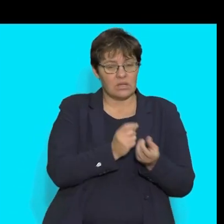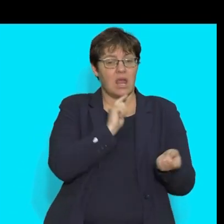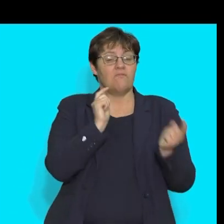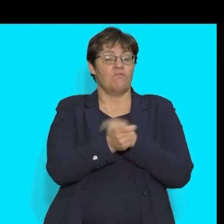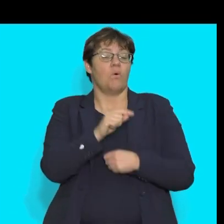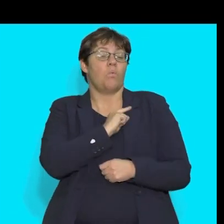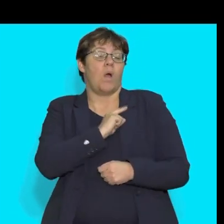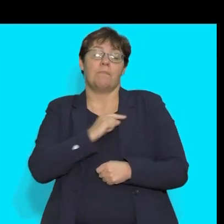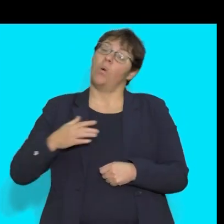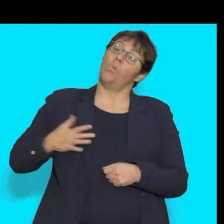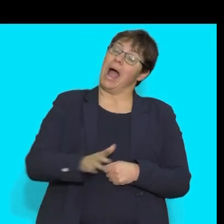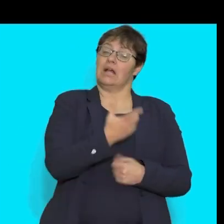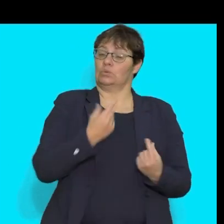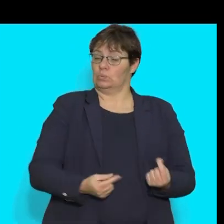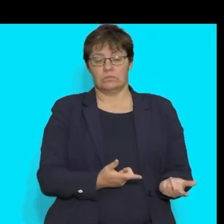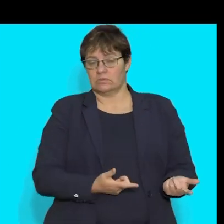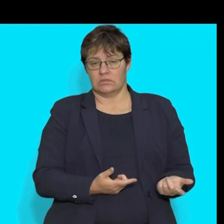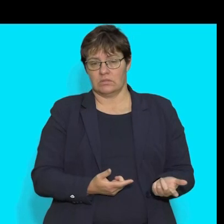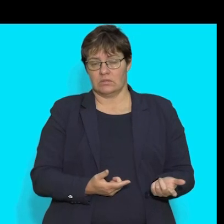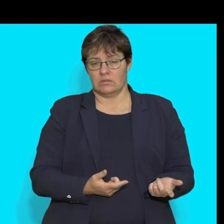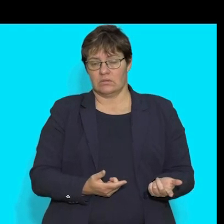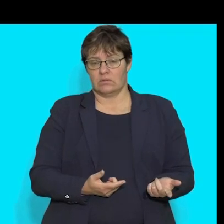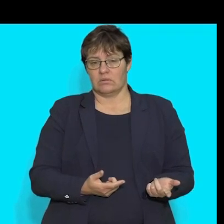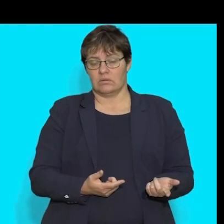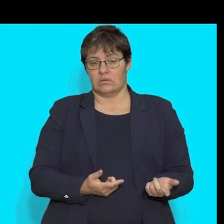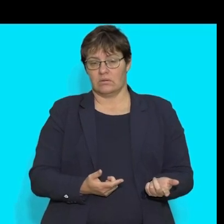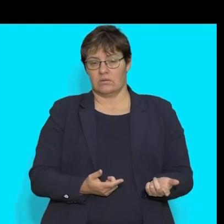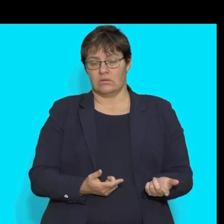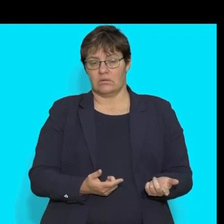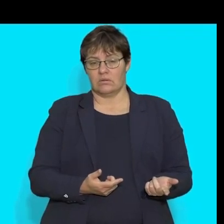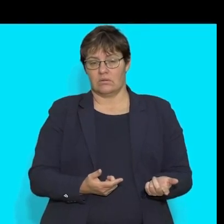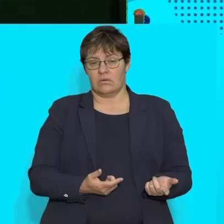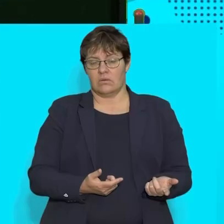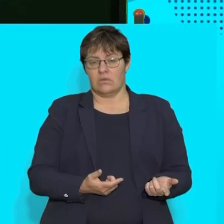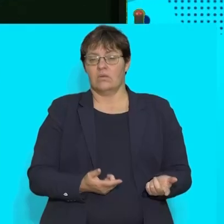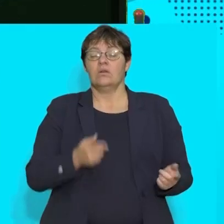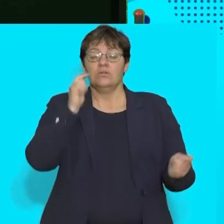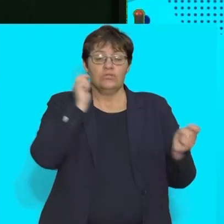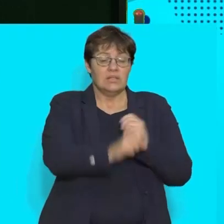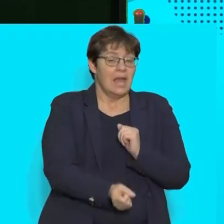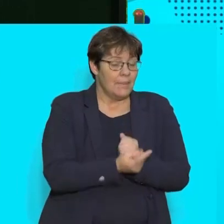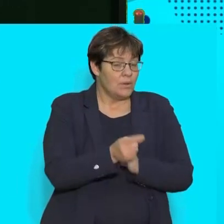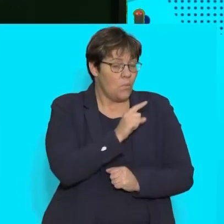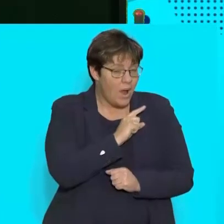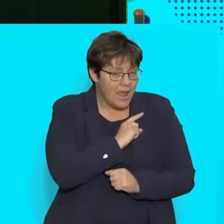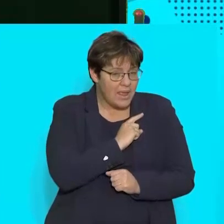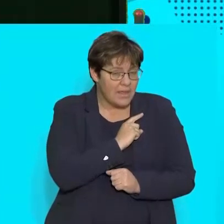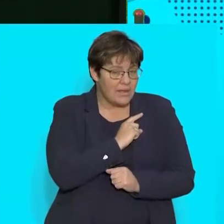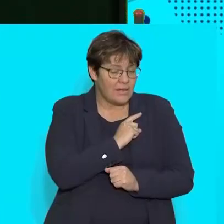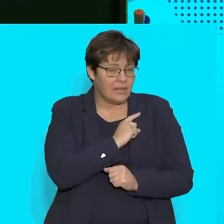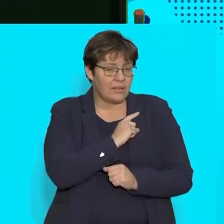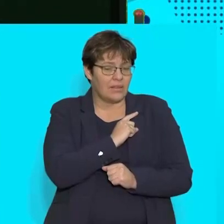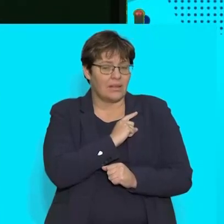because they want to evolve. Individuals don't change because they want to. Change happens because of things that